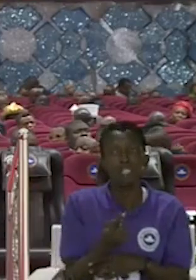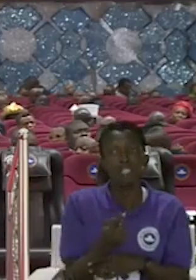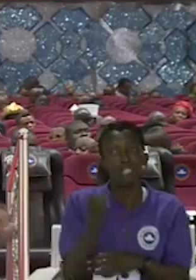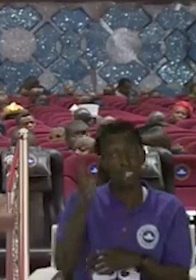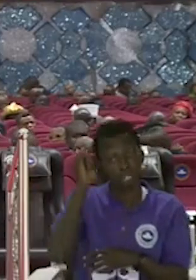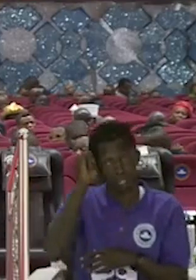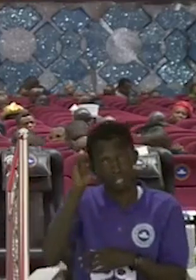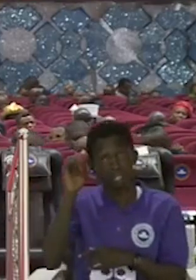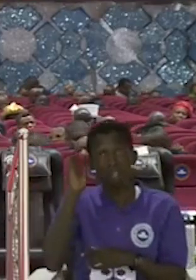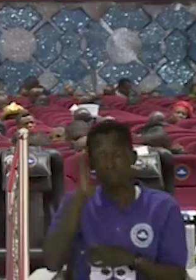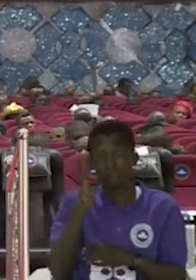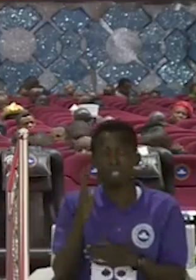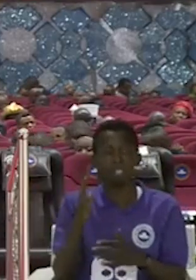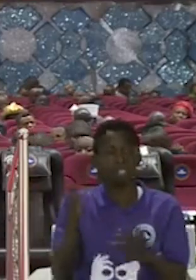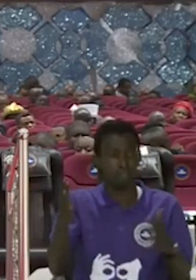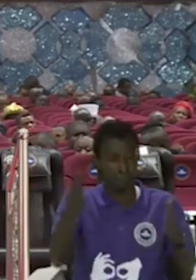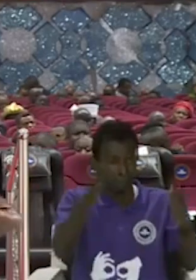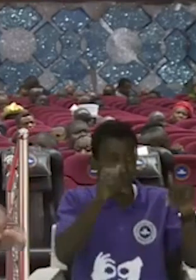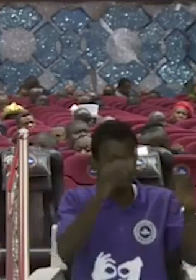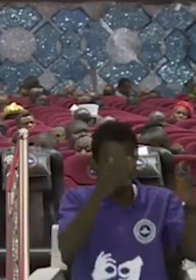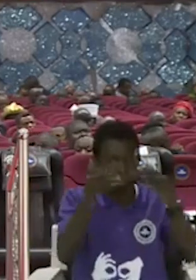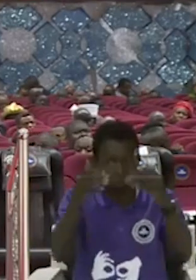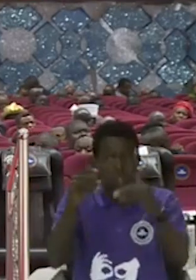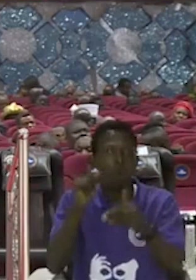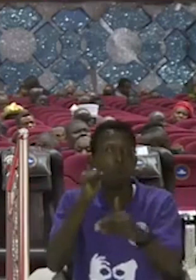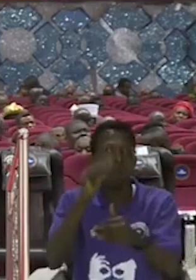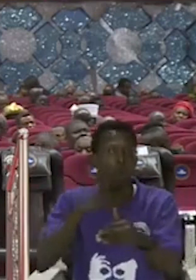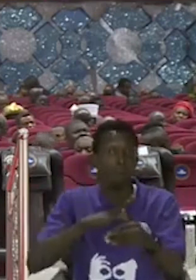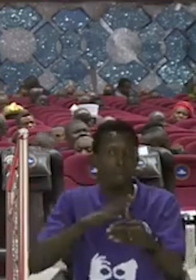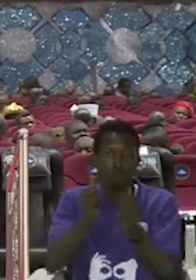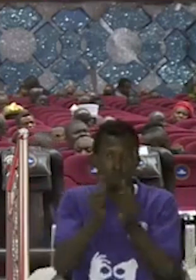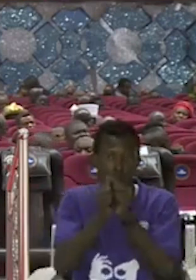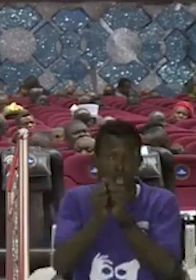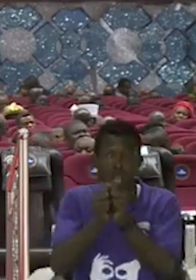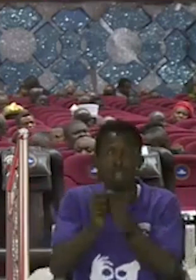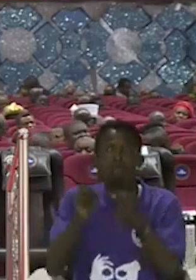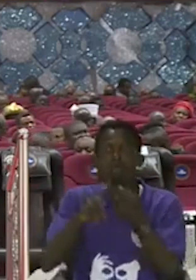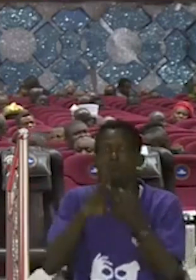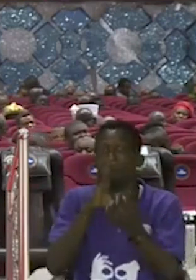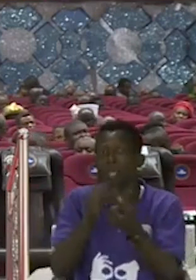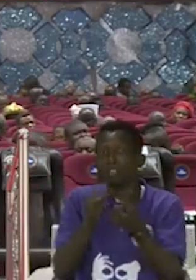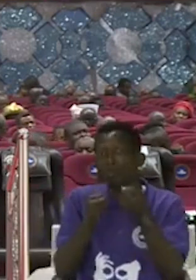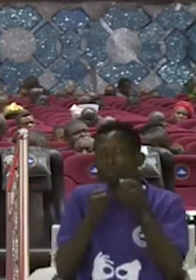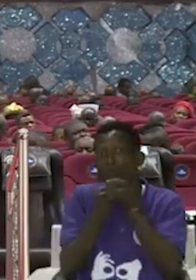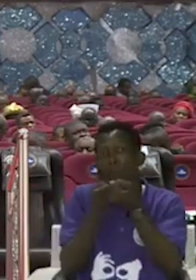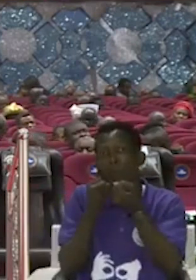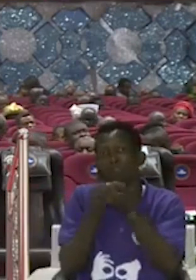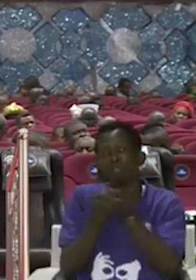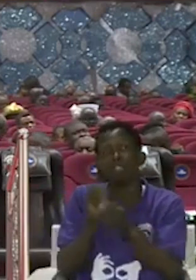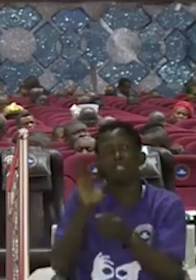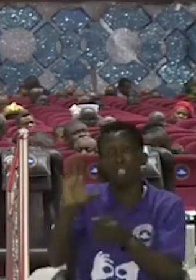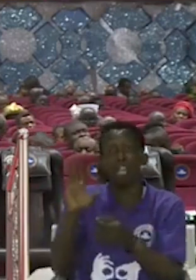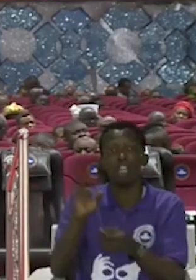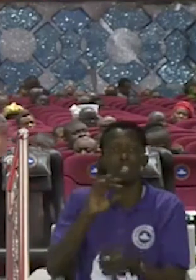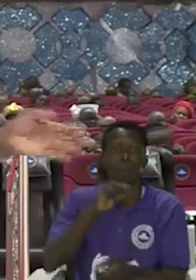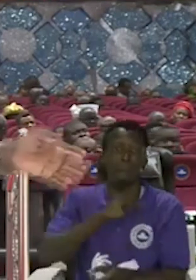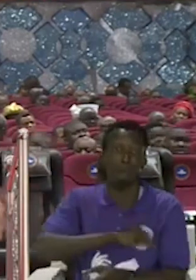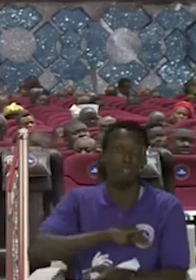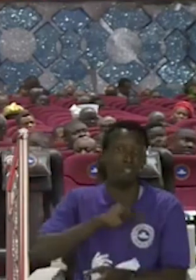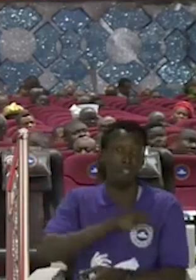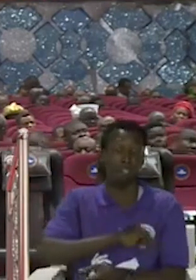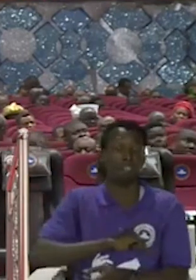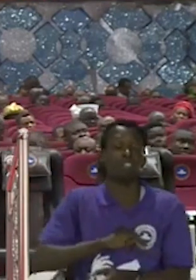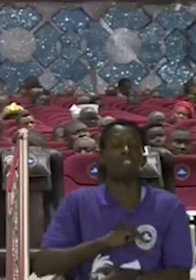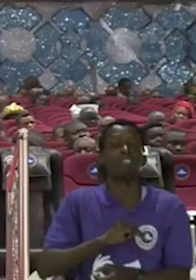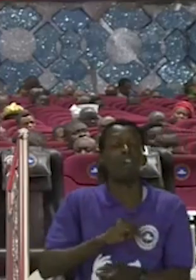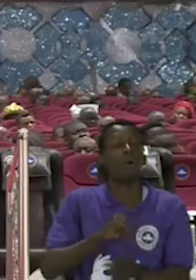some women together to be supporting his ministry. So wherever he